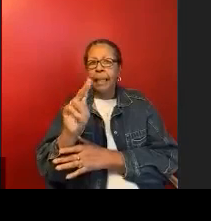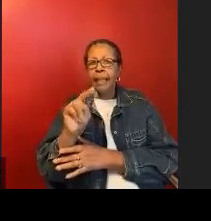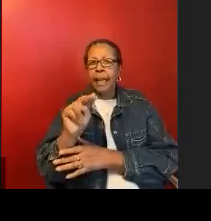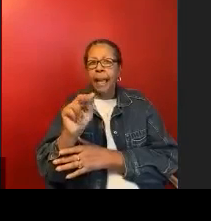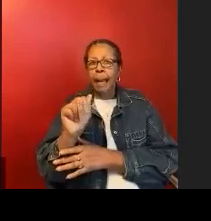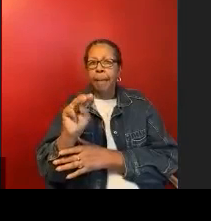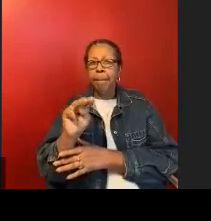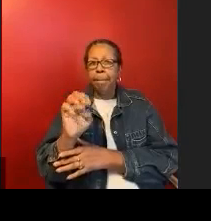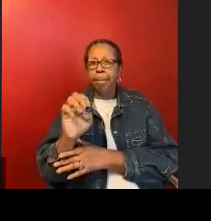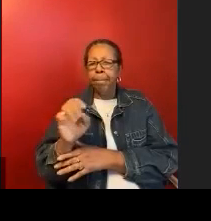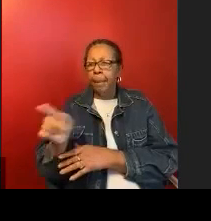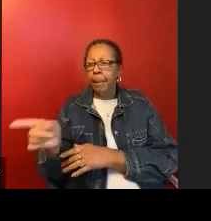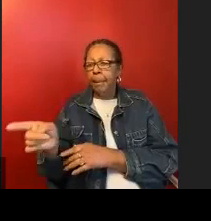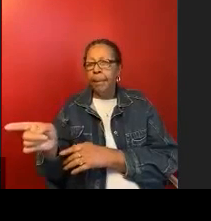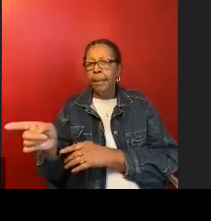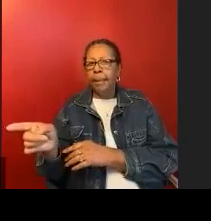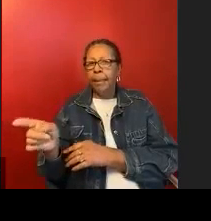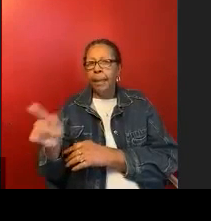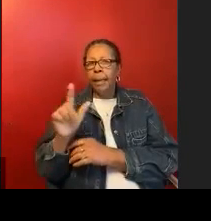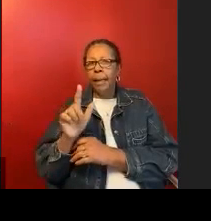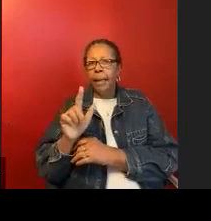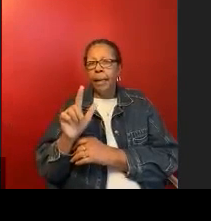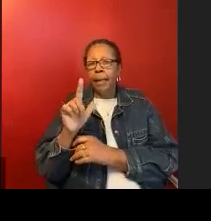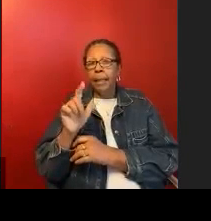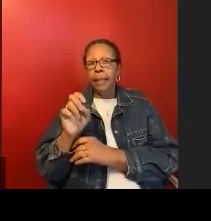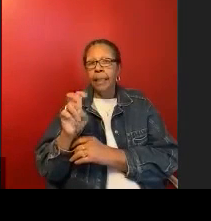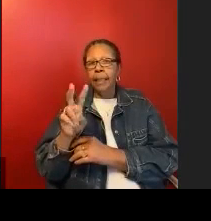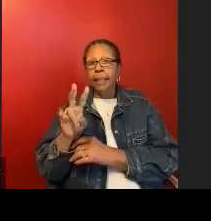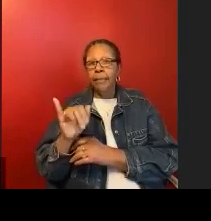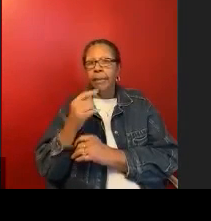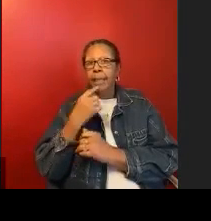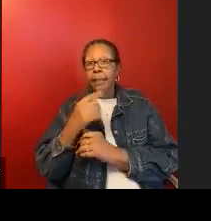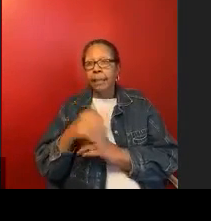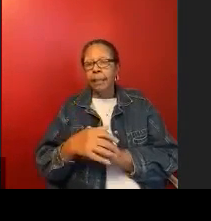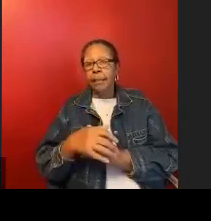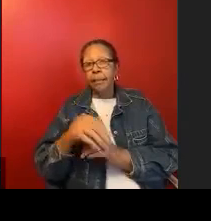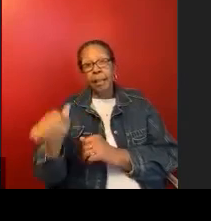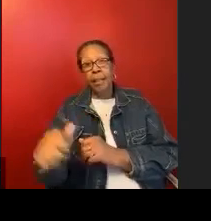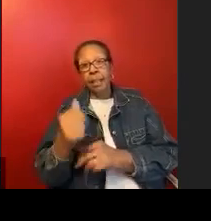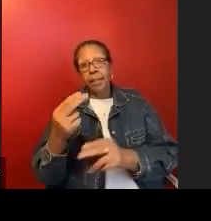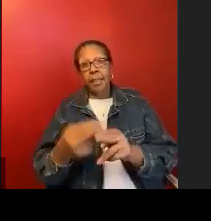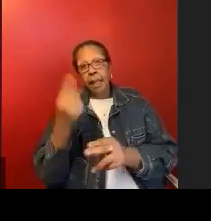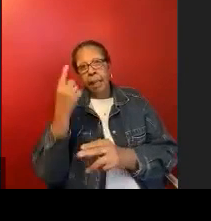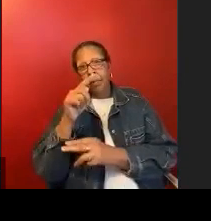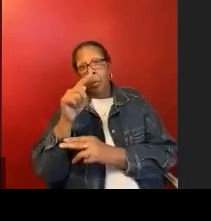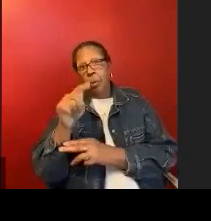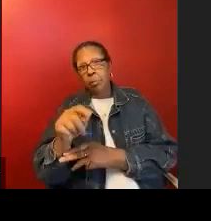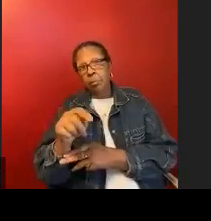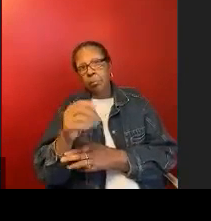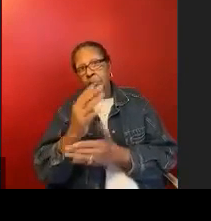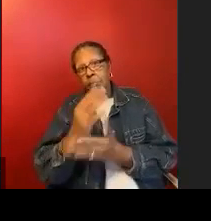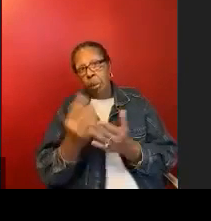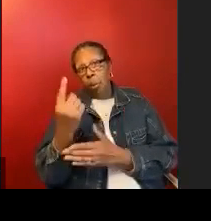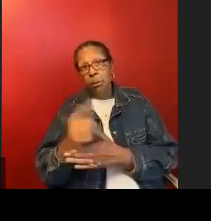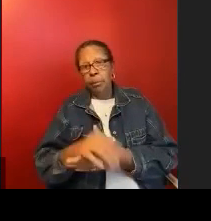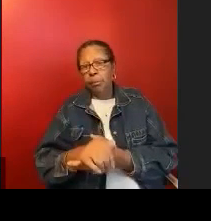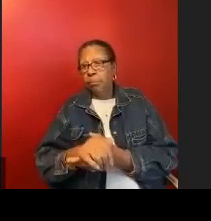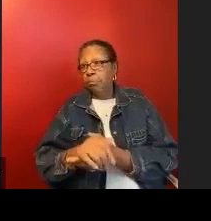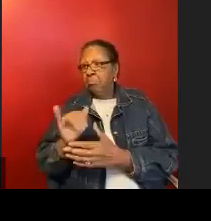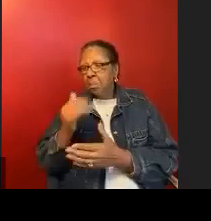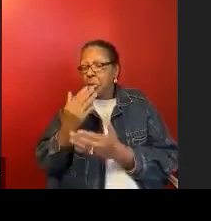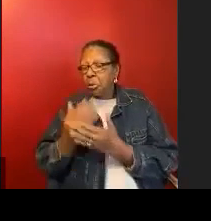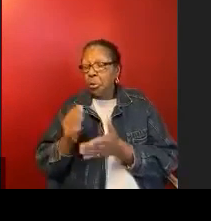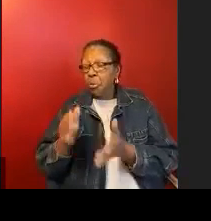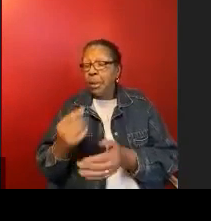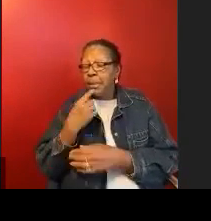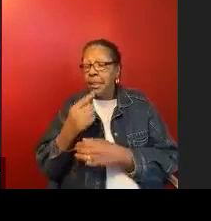Another name. Another name? For someone. Yeah, it's another name. Good way of saying it. People,